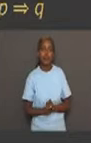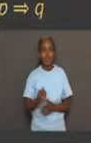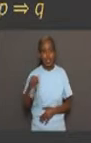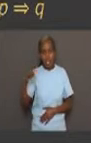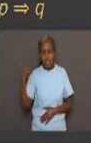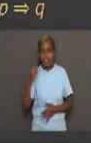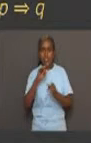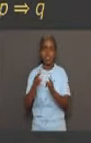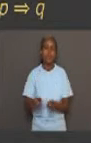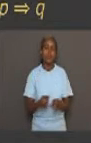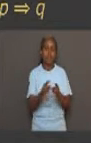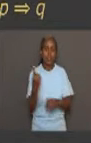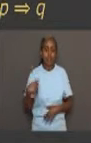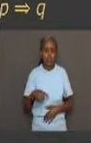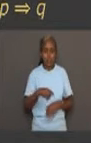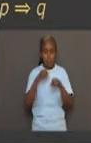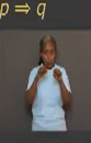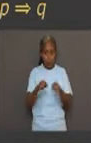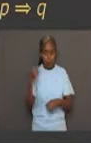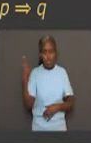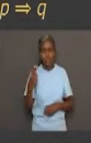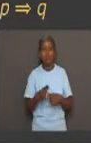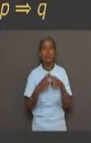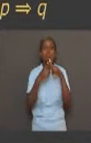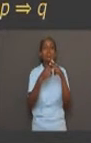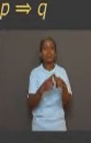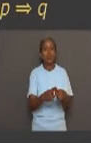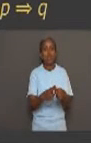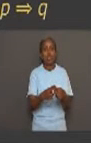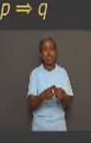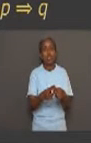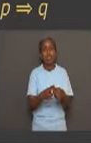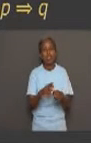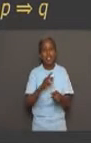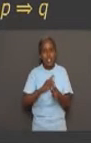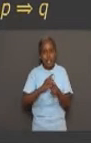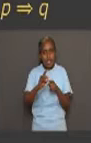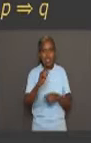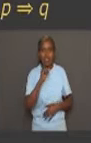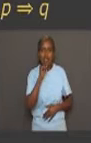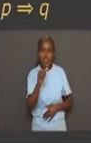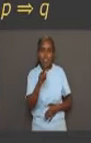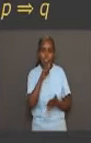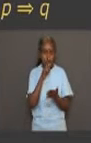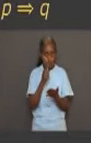Another method we can use is called an indirect proof.